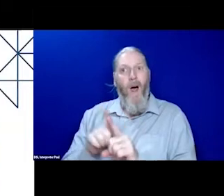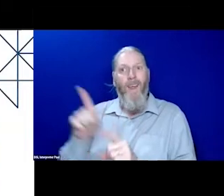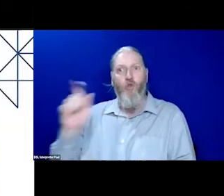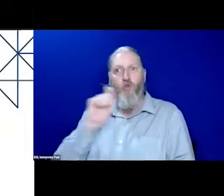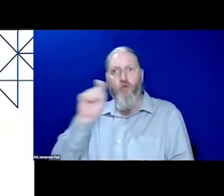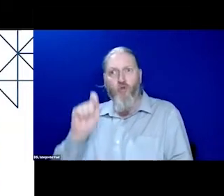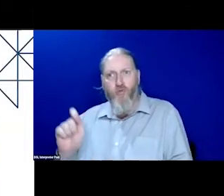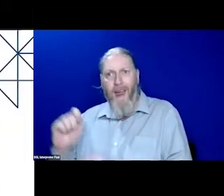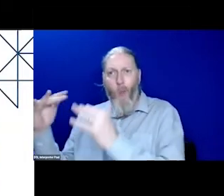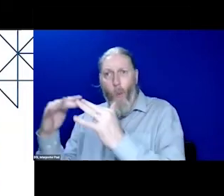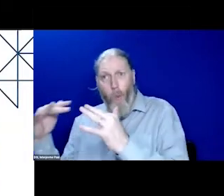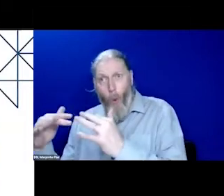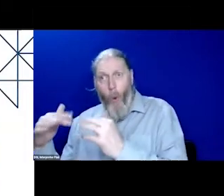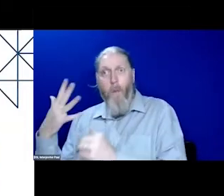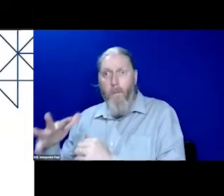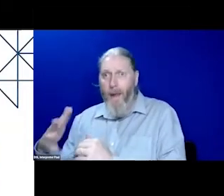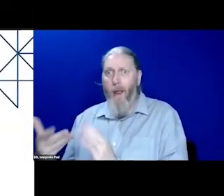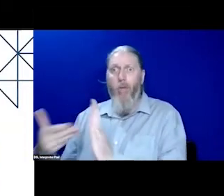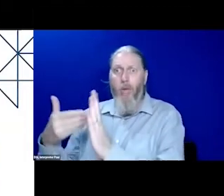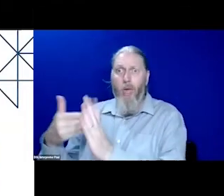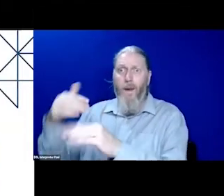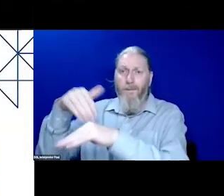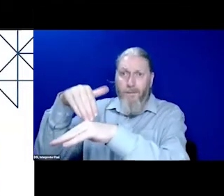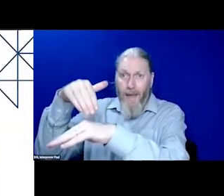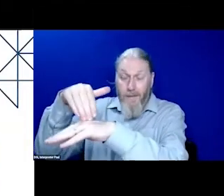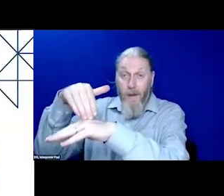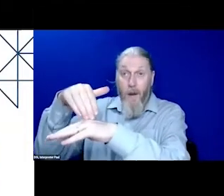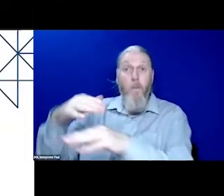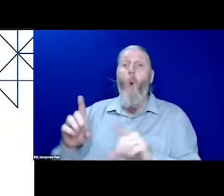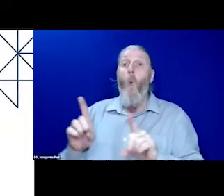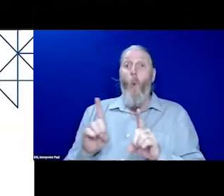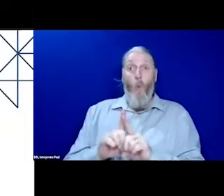Ukraine. But also because we haven't